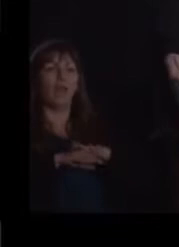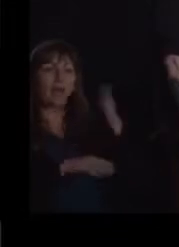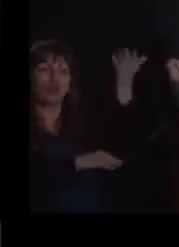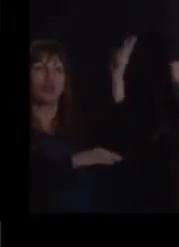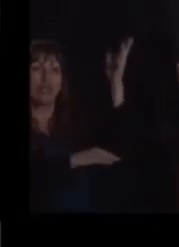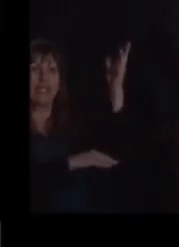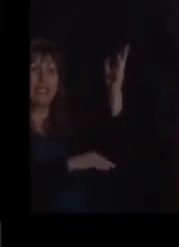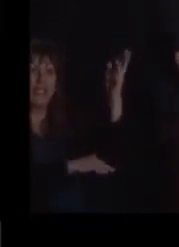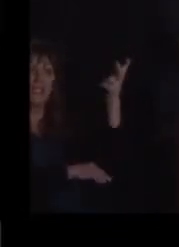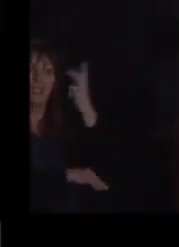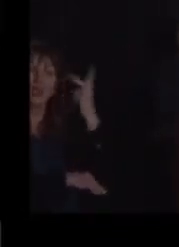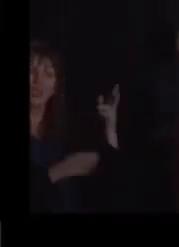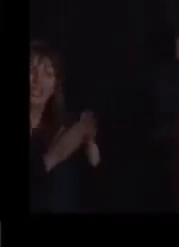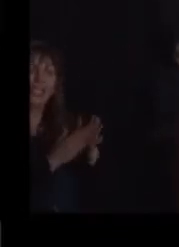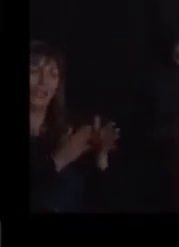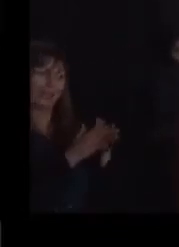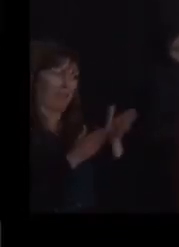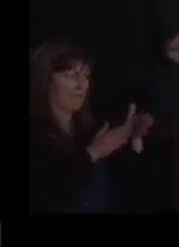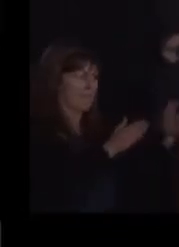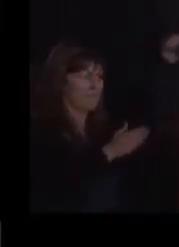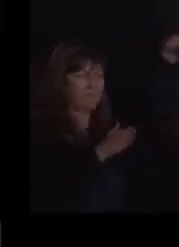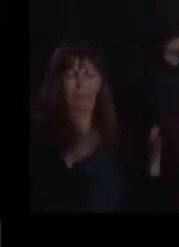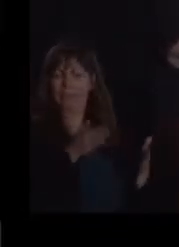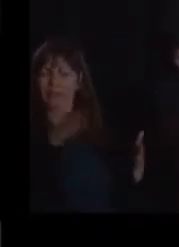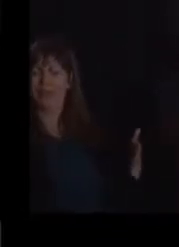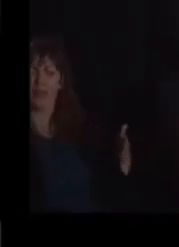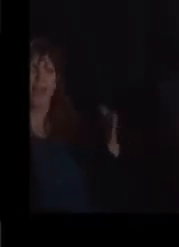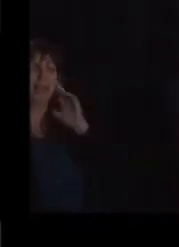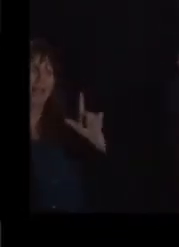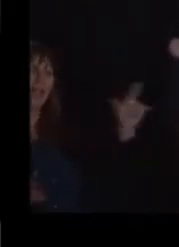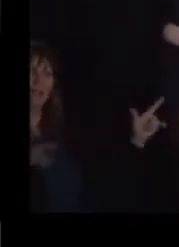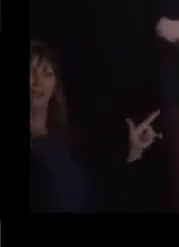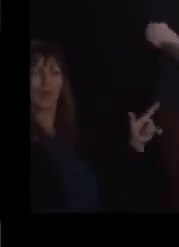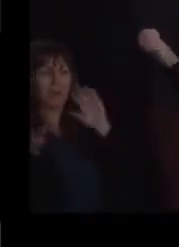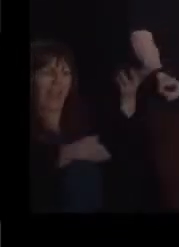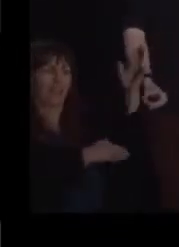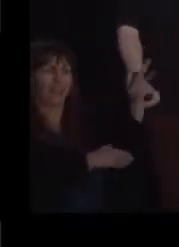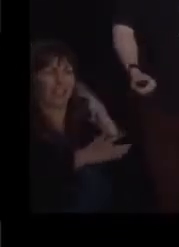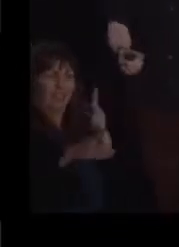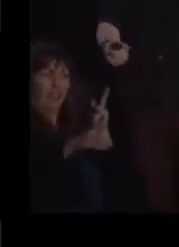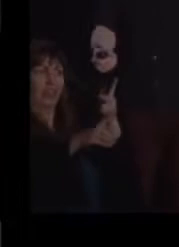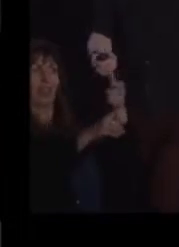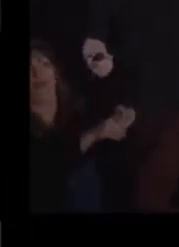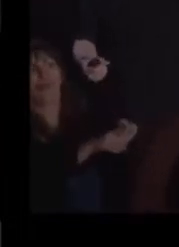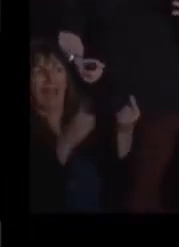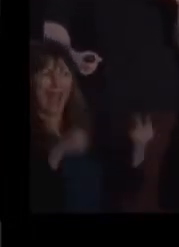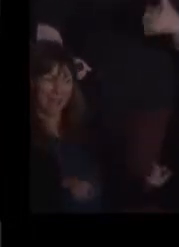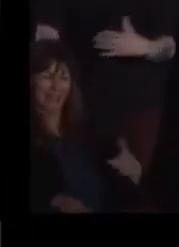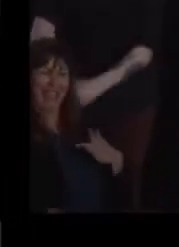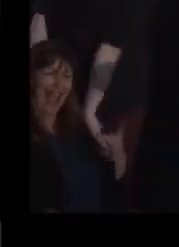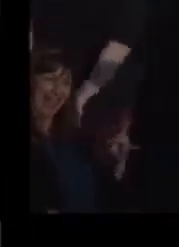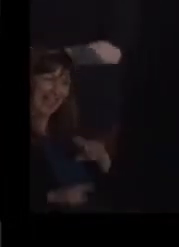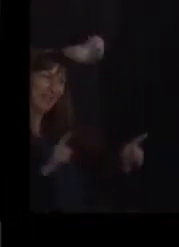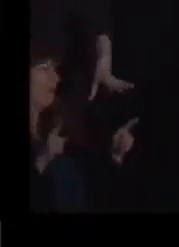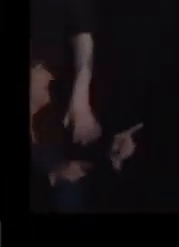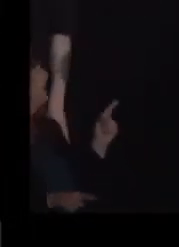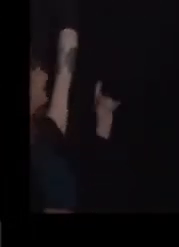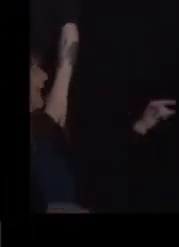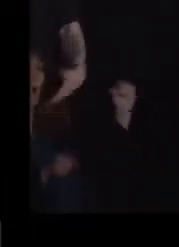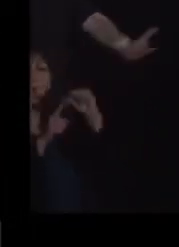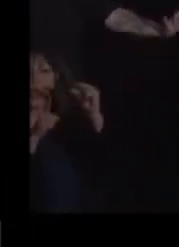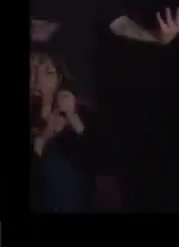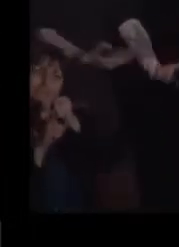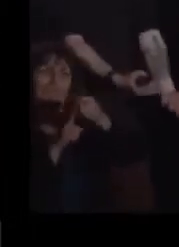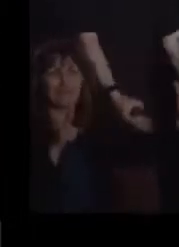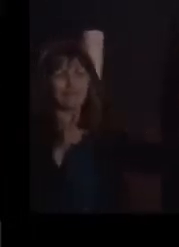that tree. Just gravitates towards it. I like that. But the point is, autodidacticism, amazing